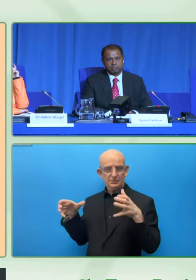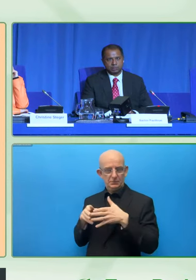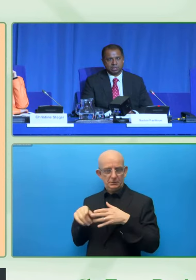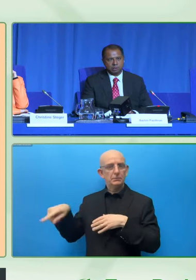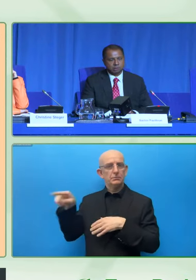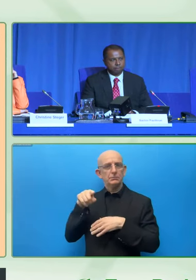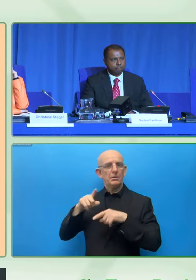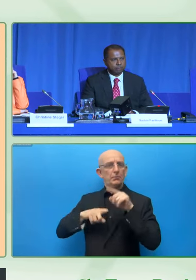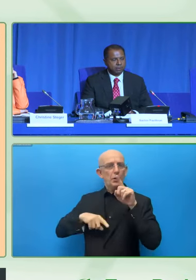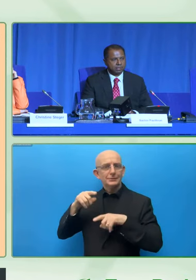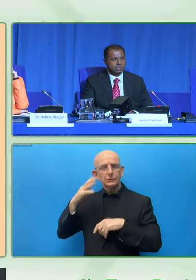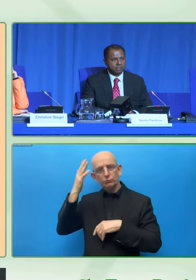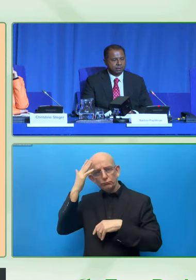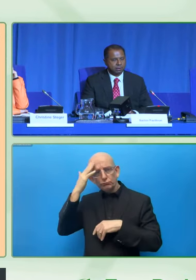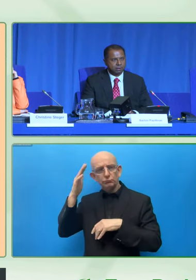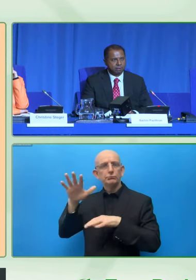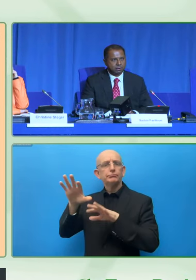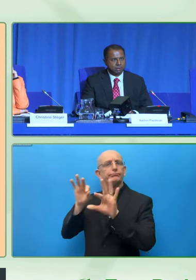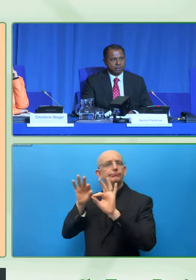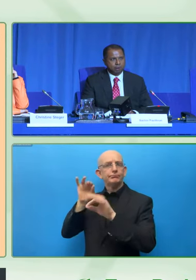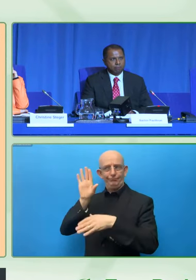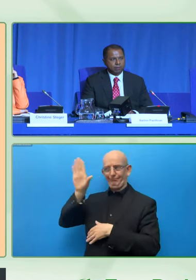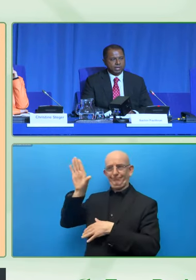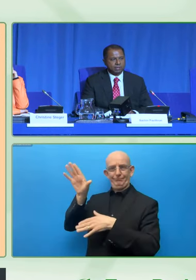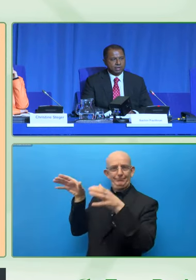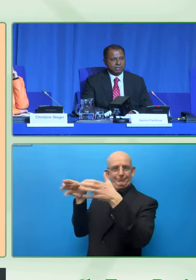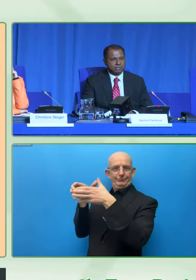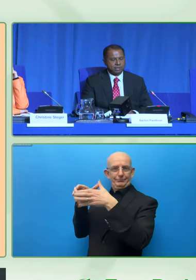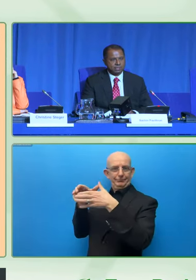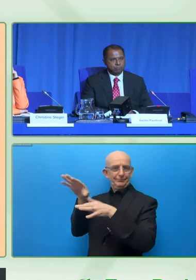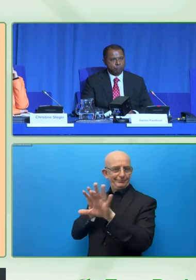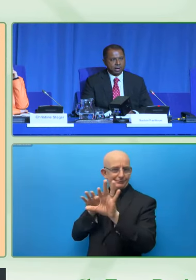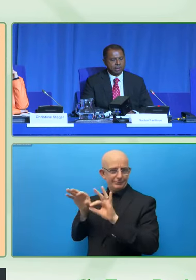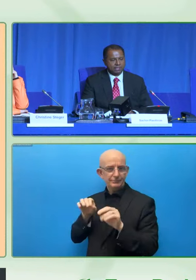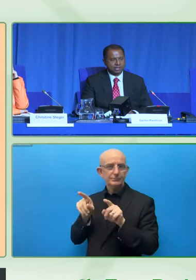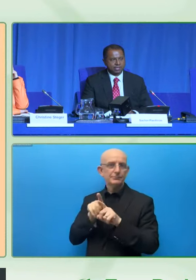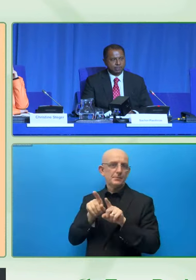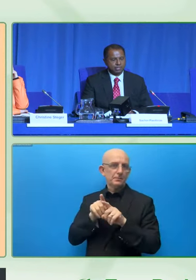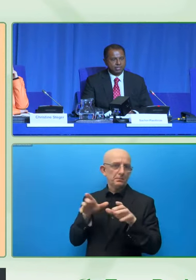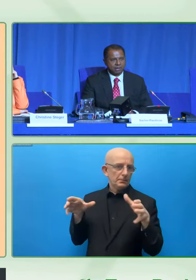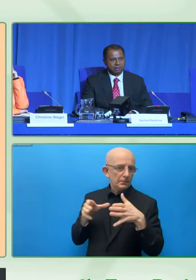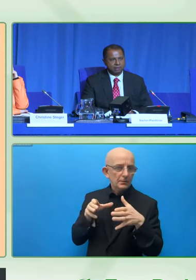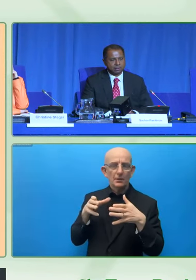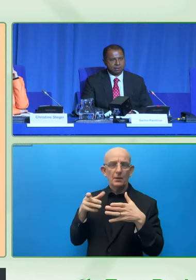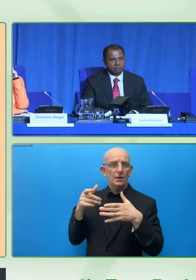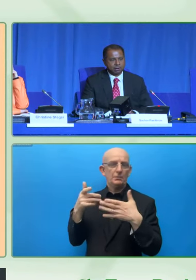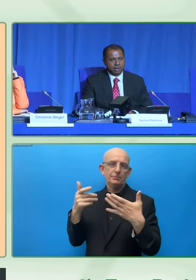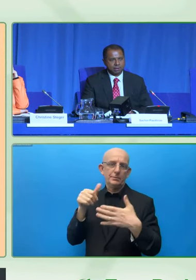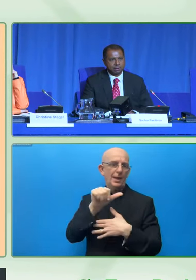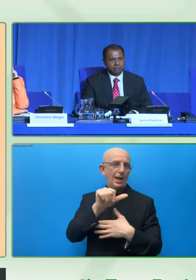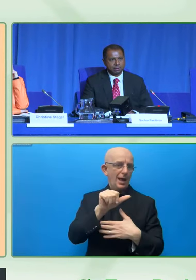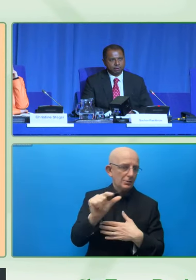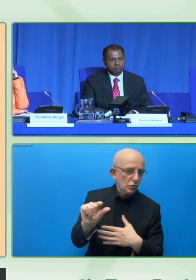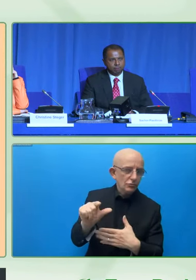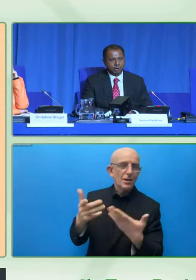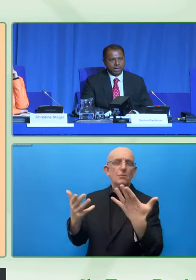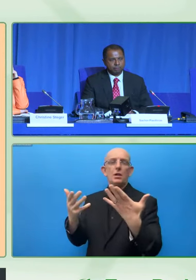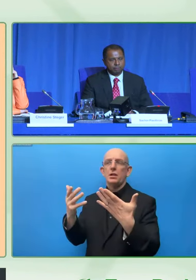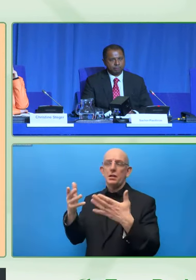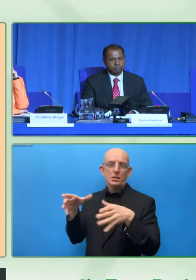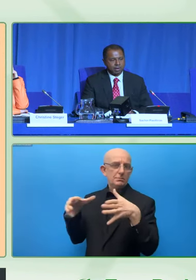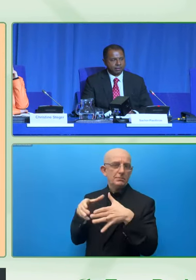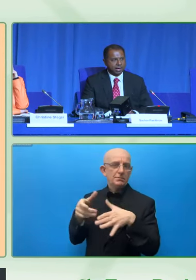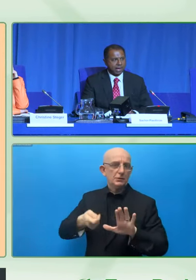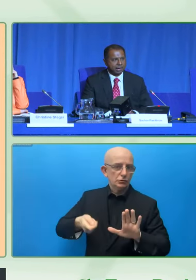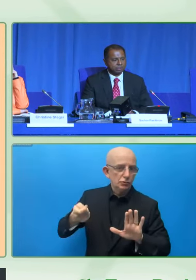and Human Services, fairly senior level. What that does is when accessibility standards are created, we